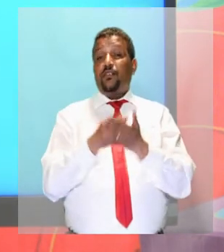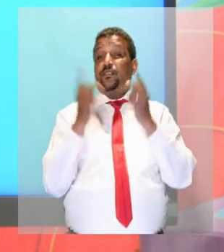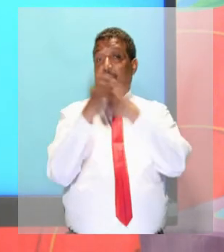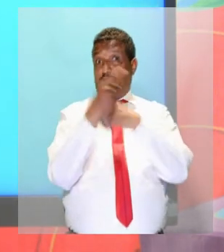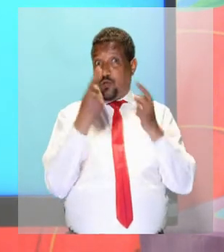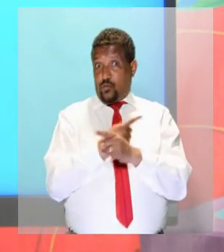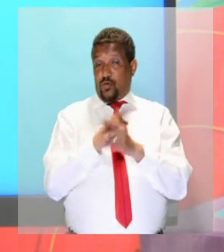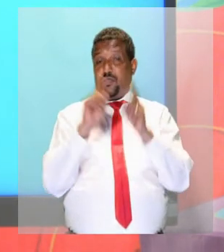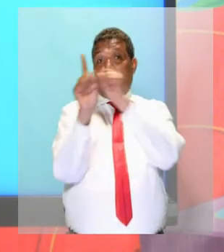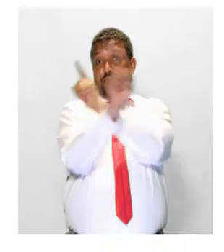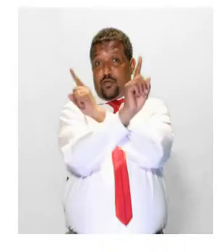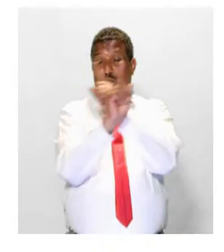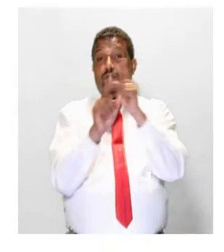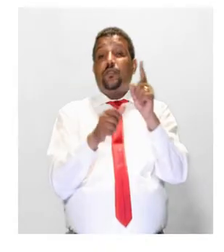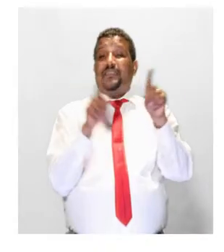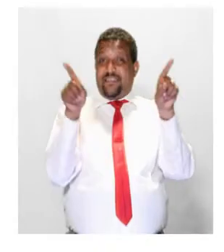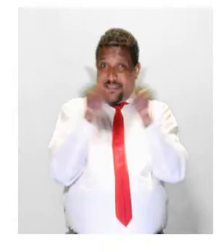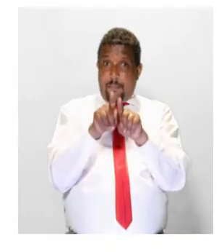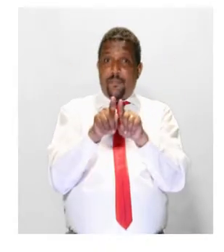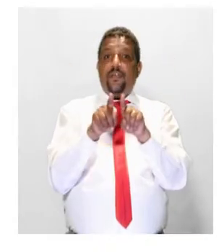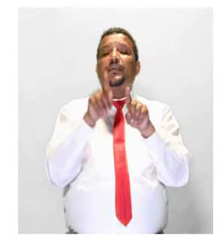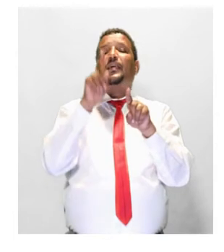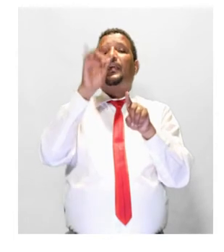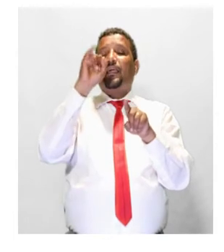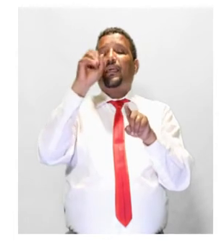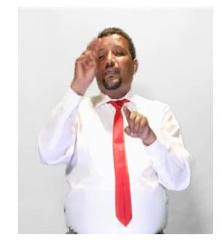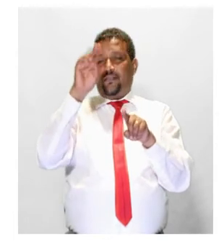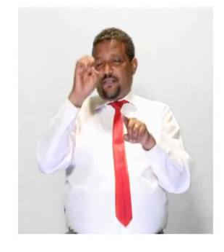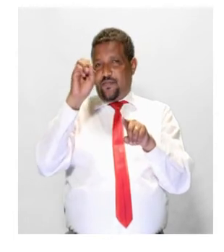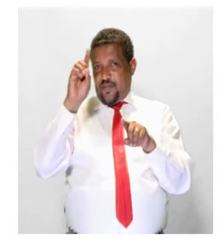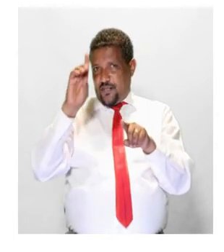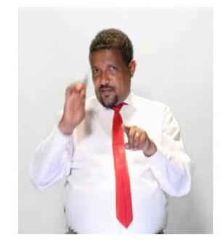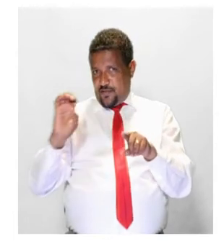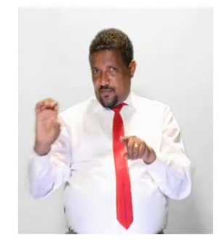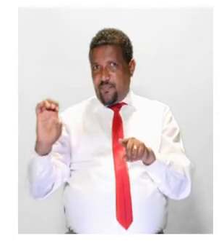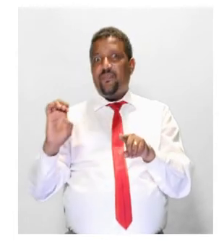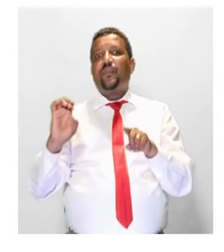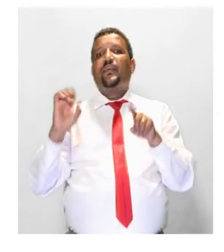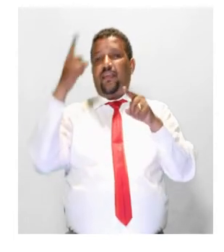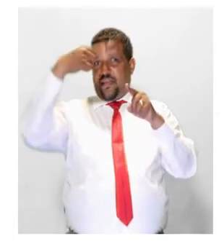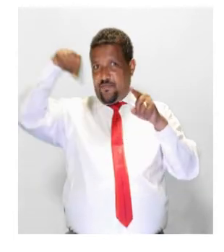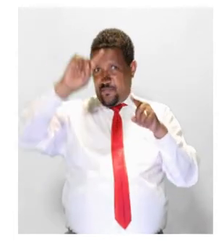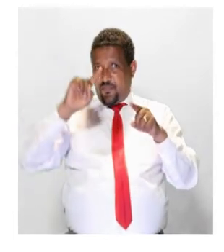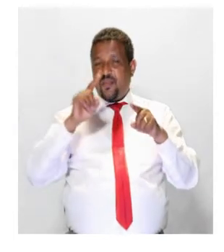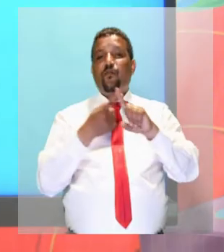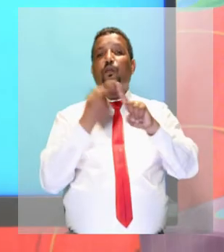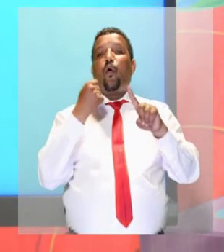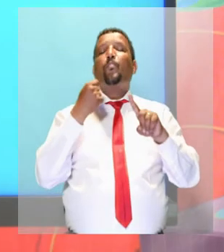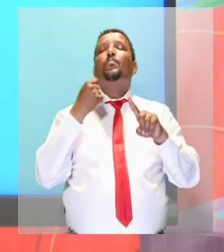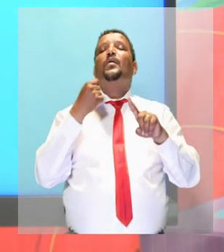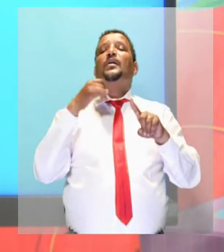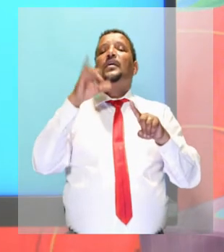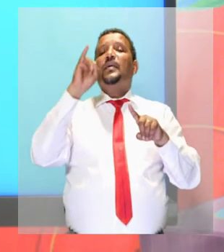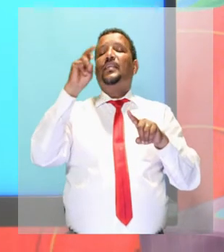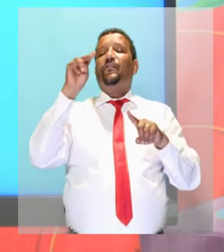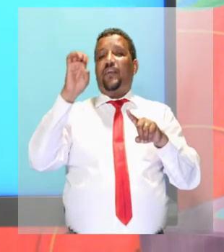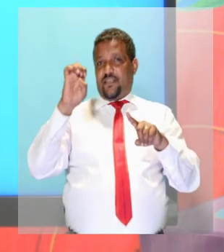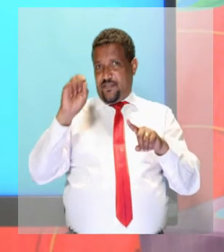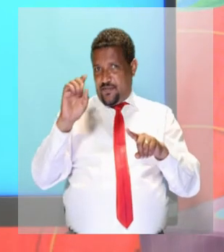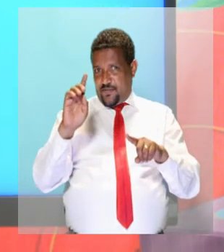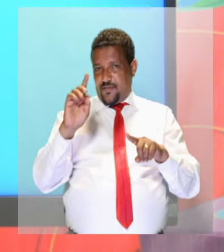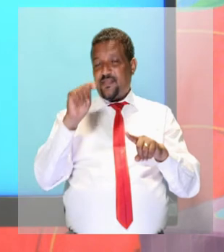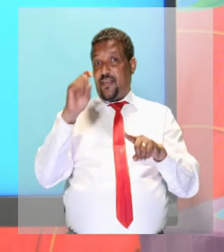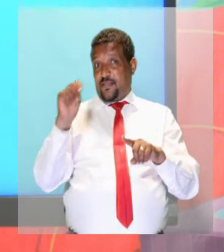same indifference curve. From the indifference sets, the marginal rate